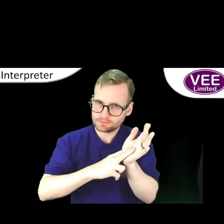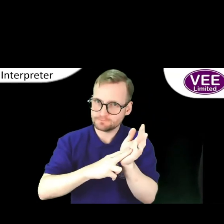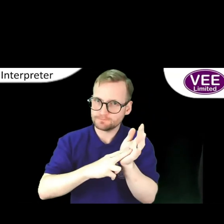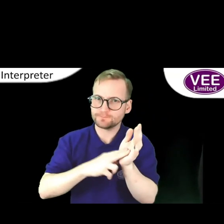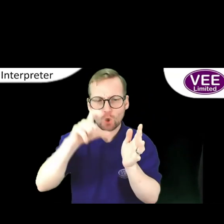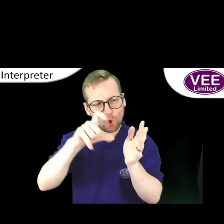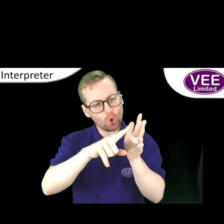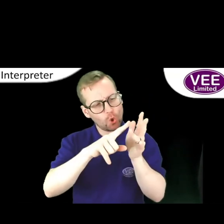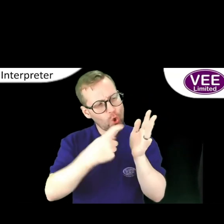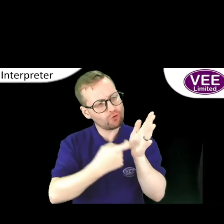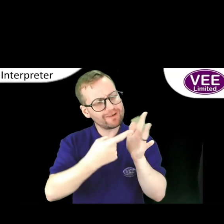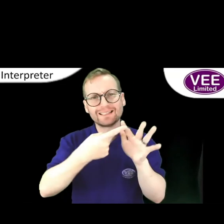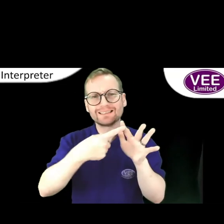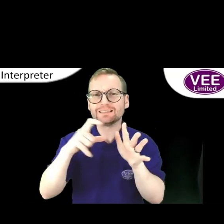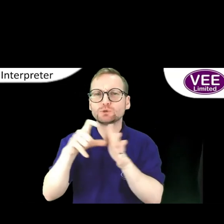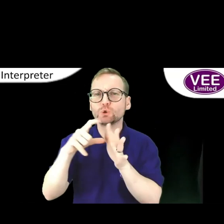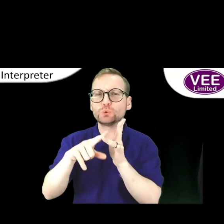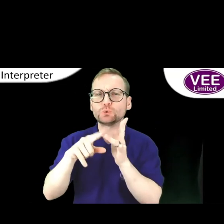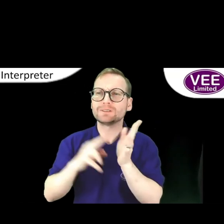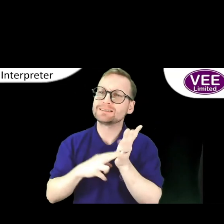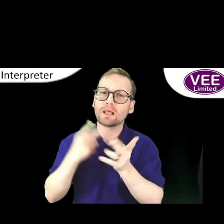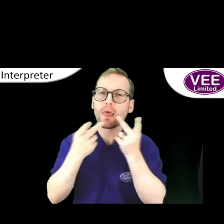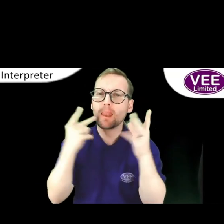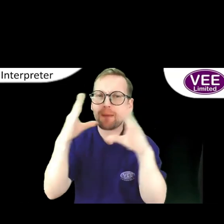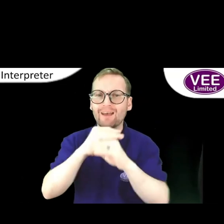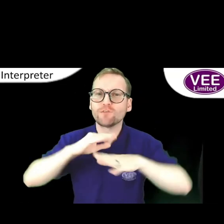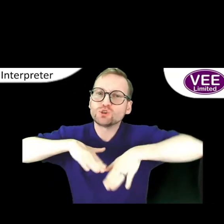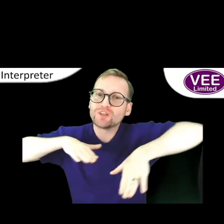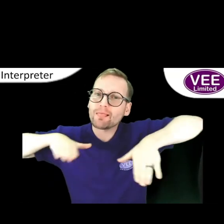And it's a kind of bittersweet song. It's a lullaby, a children's song, really.